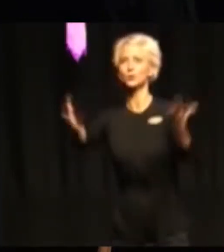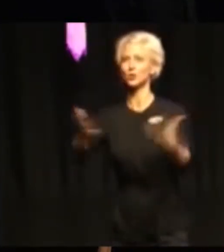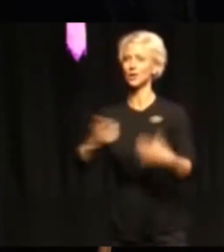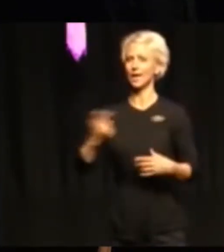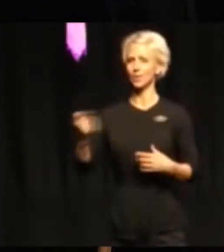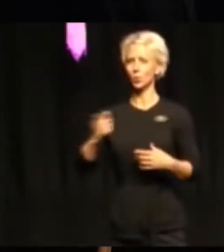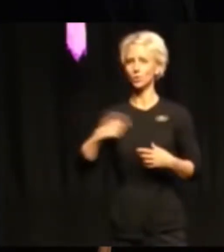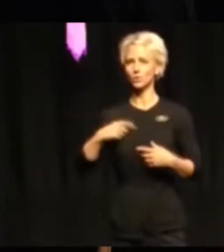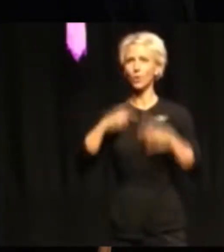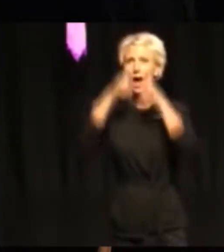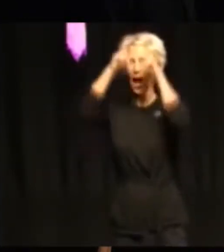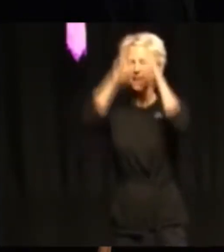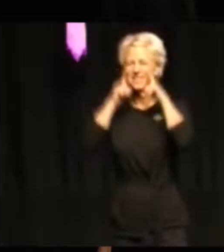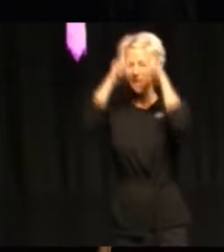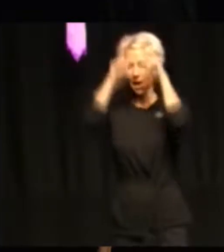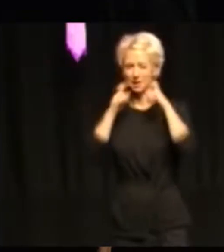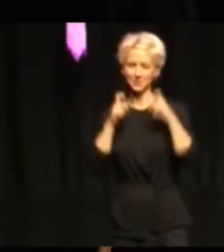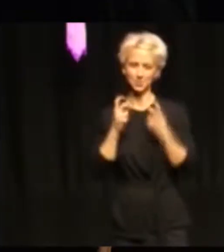through the gloom.